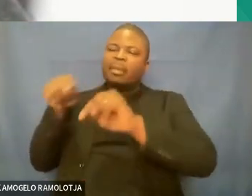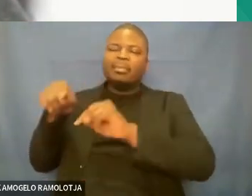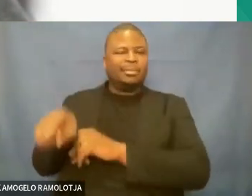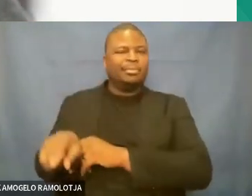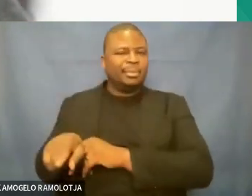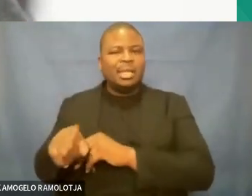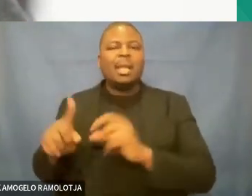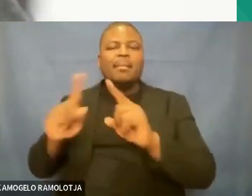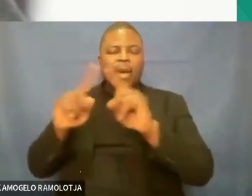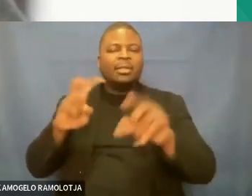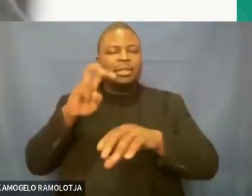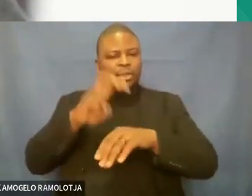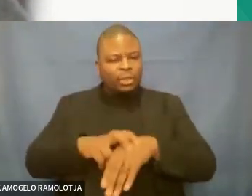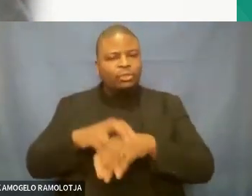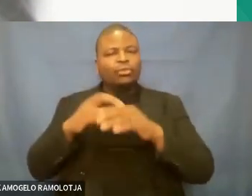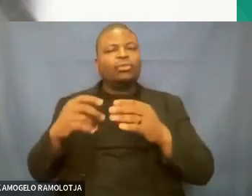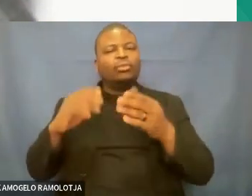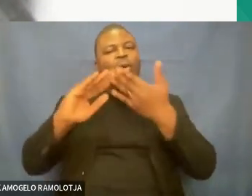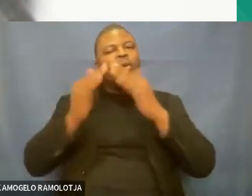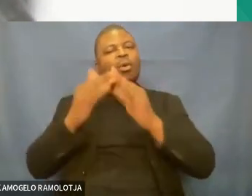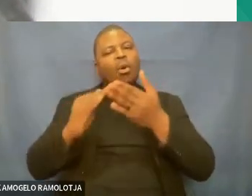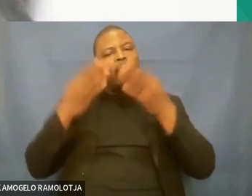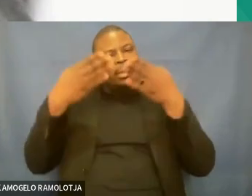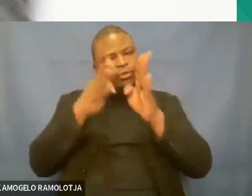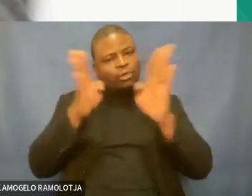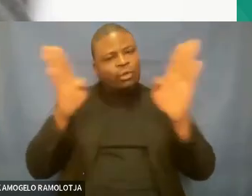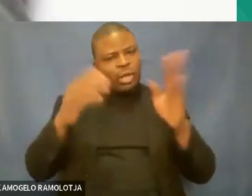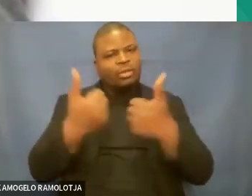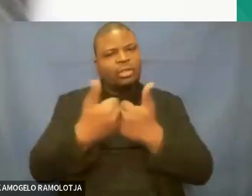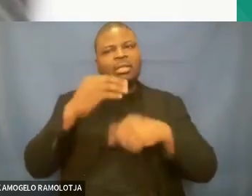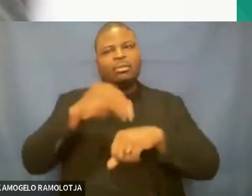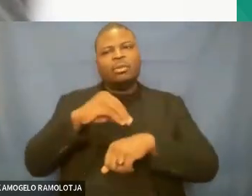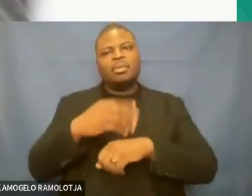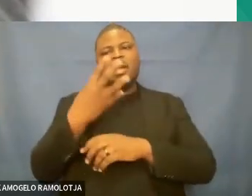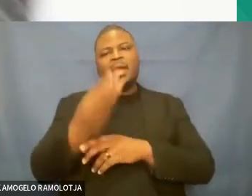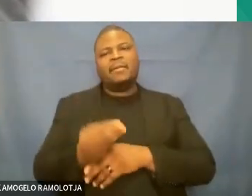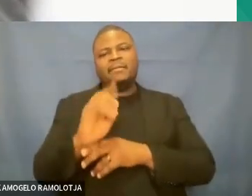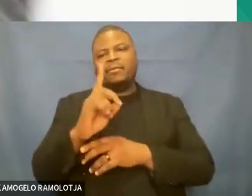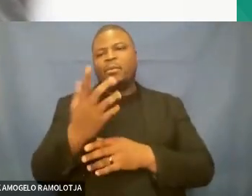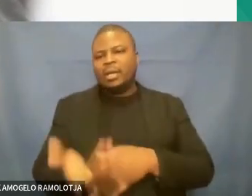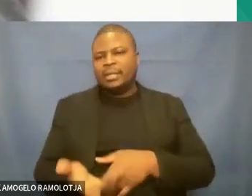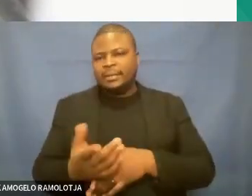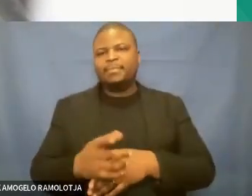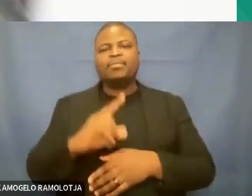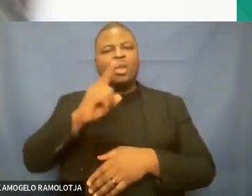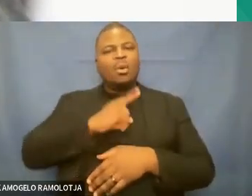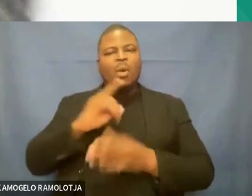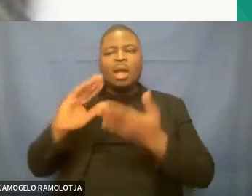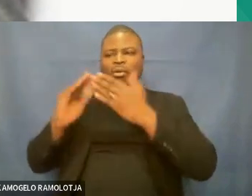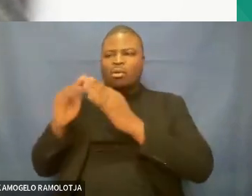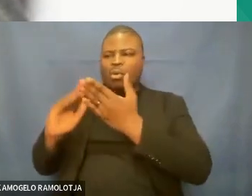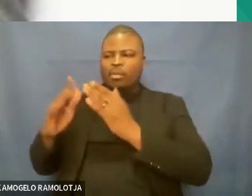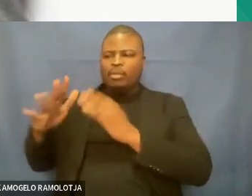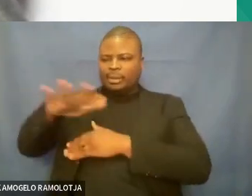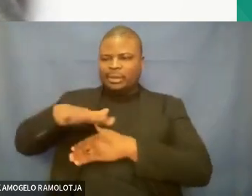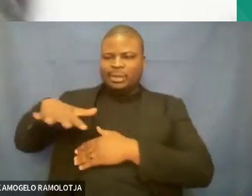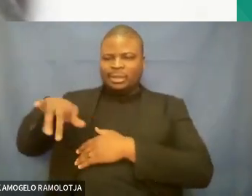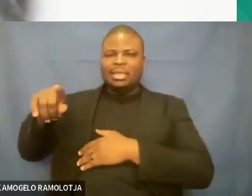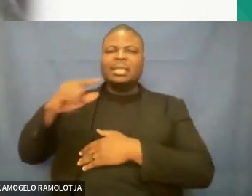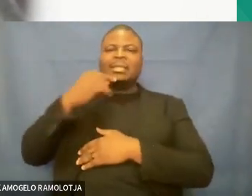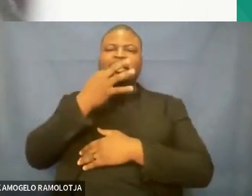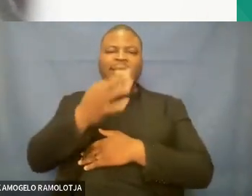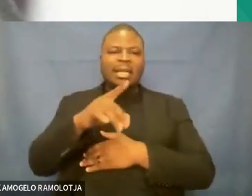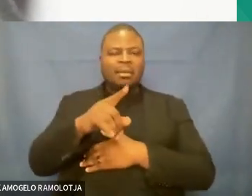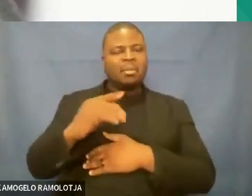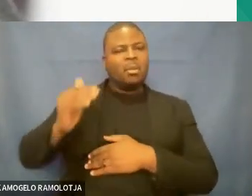what are the gender norms in the communities that speaks about women should not wear short skirts, that speaks about women should